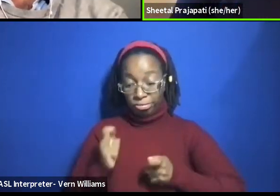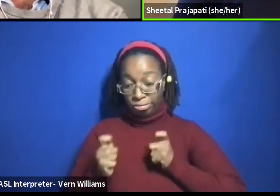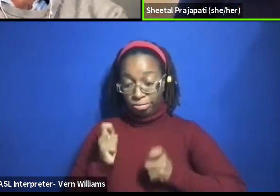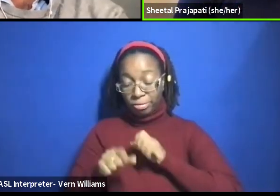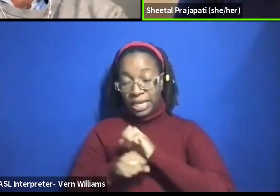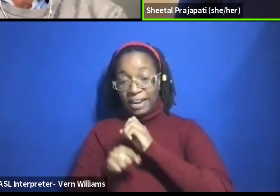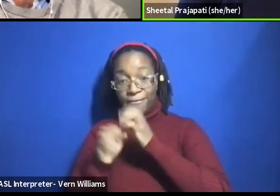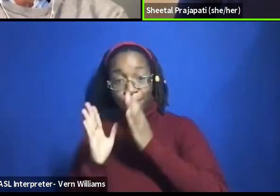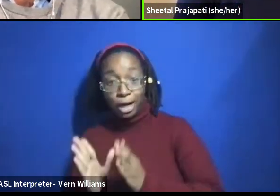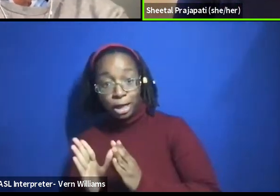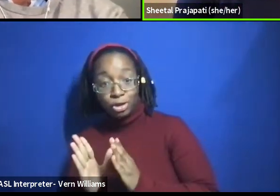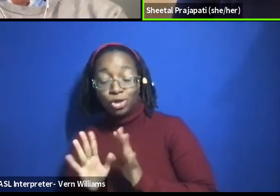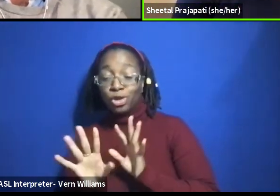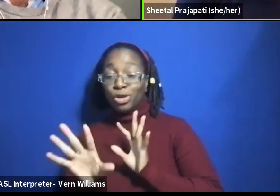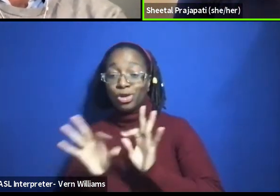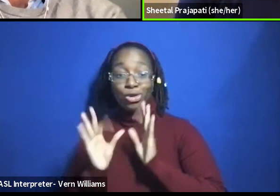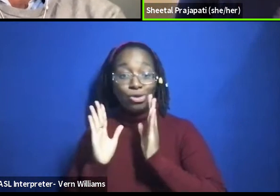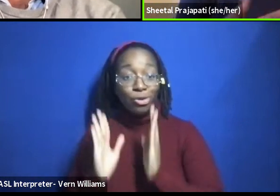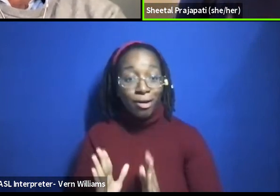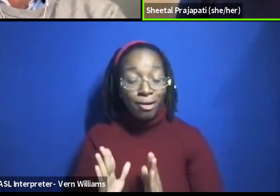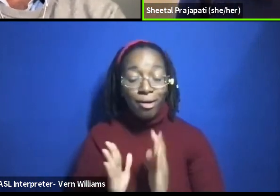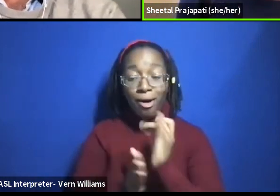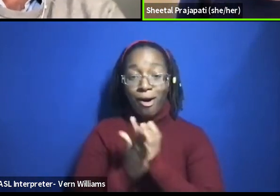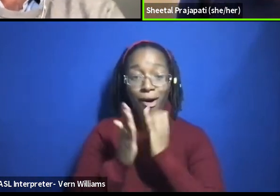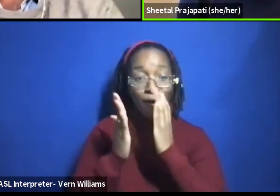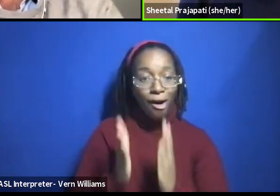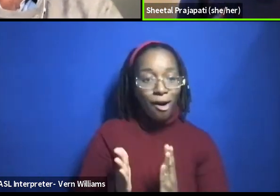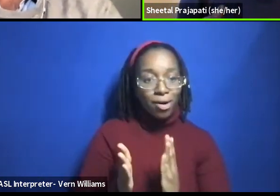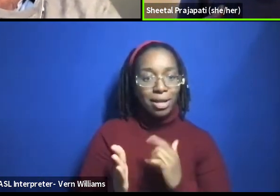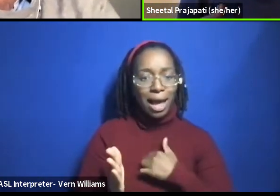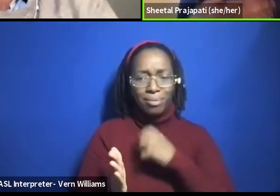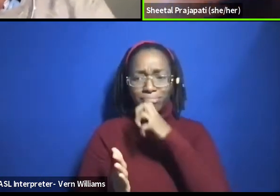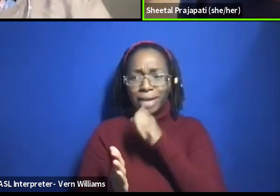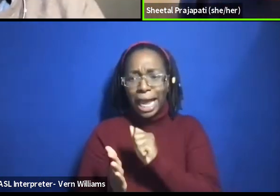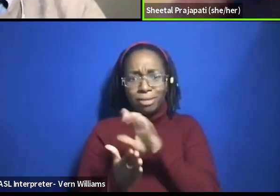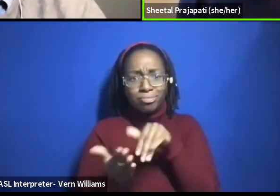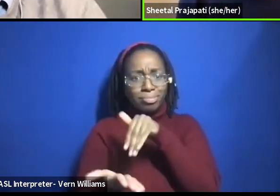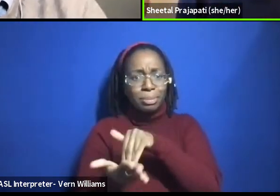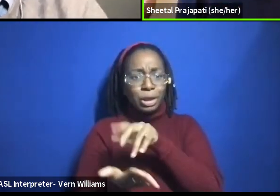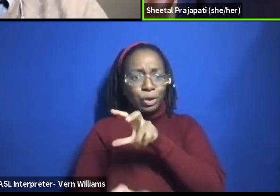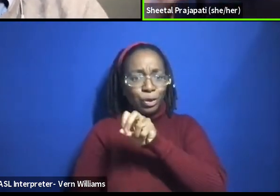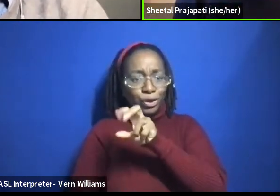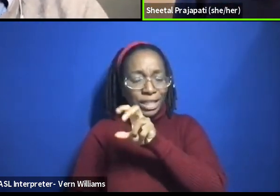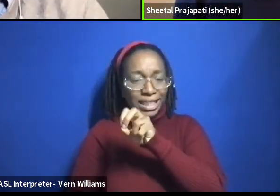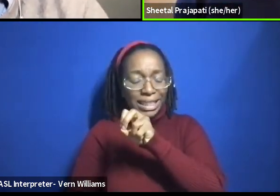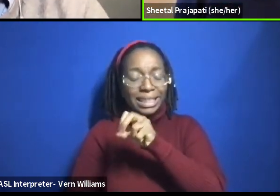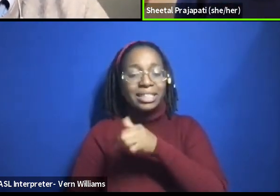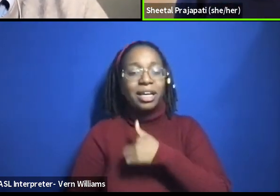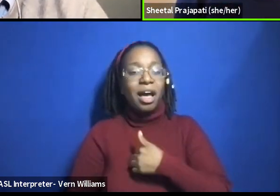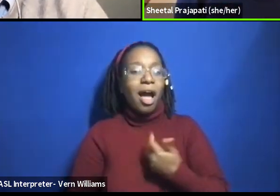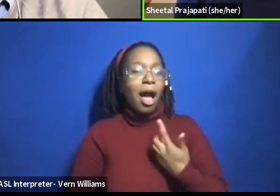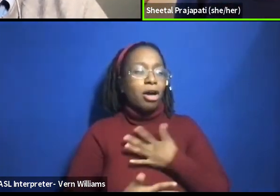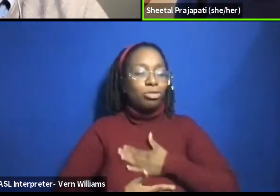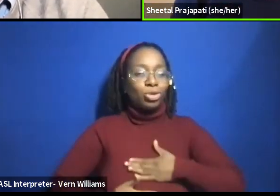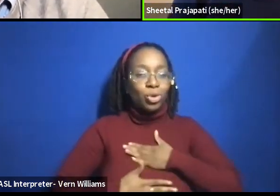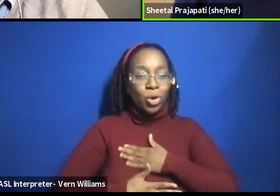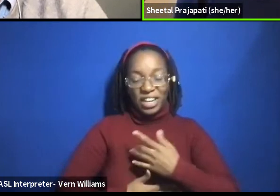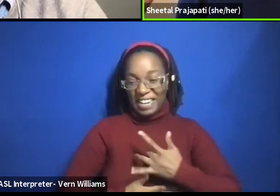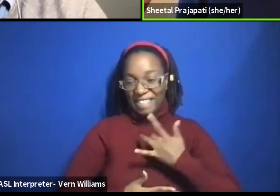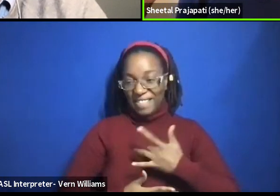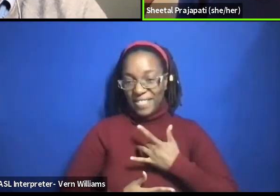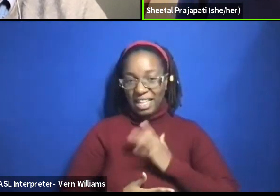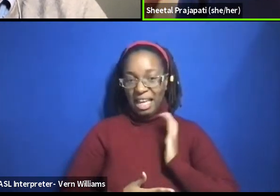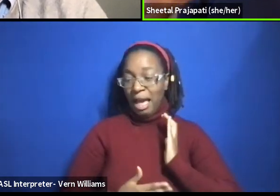and an artist in my mid-30s. And so I also enjoy kind of thinking about both of our practices in